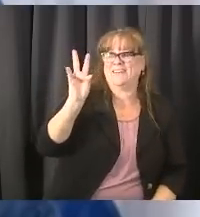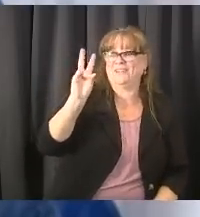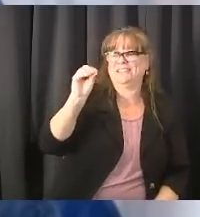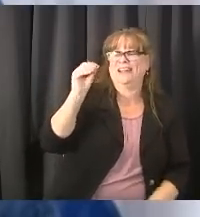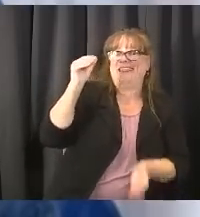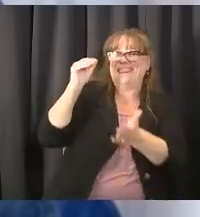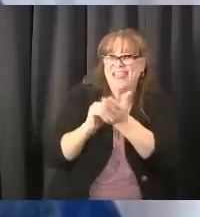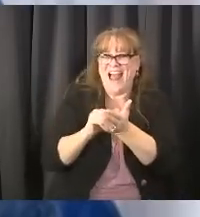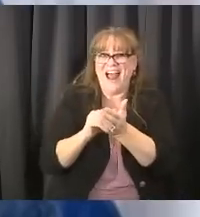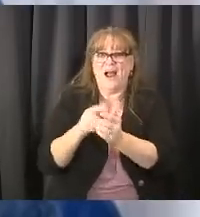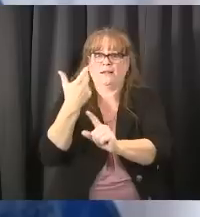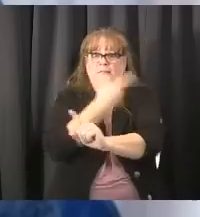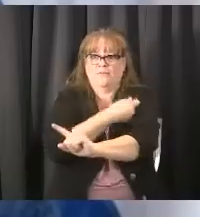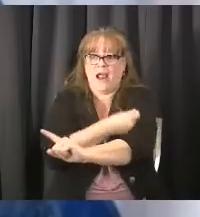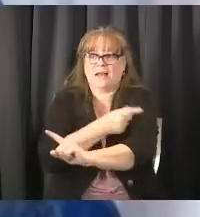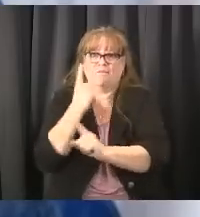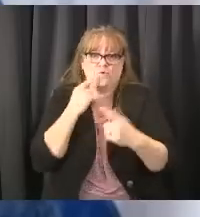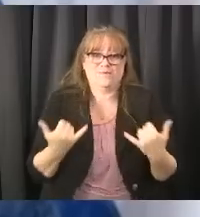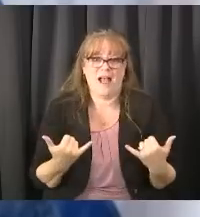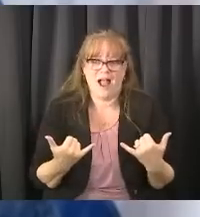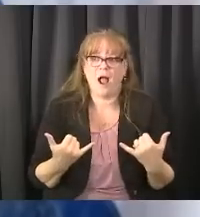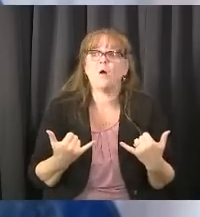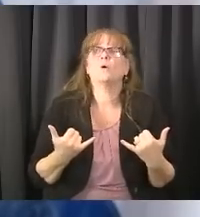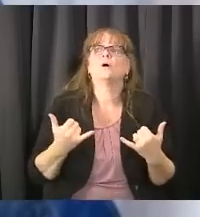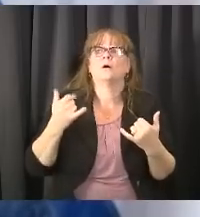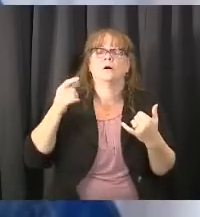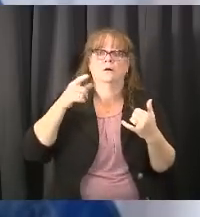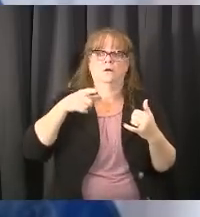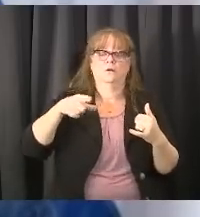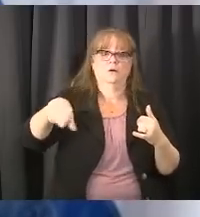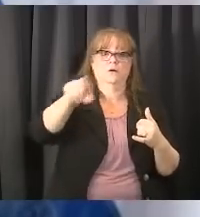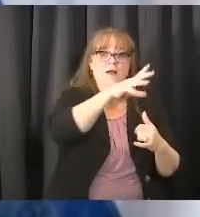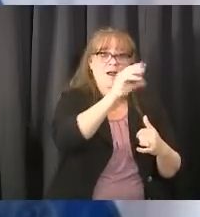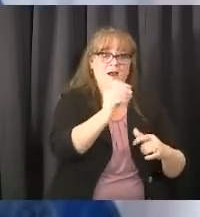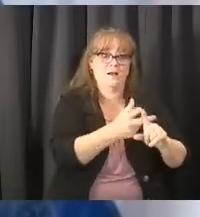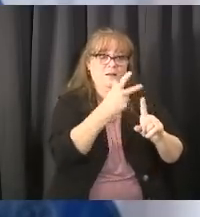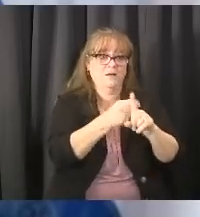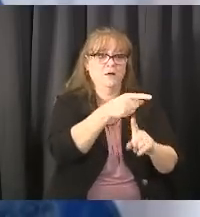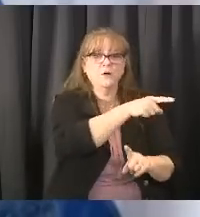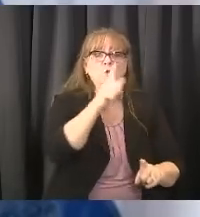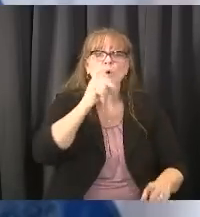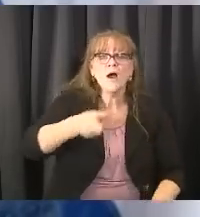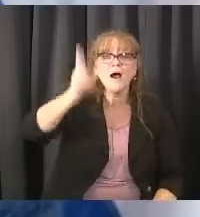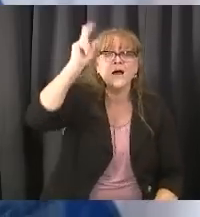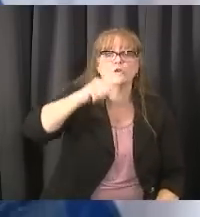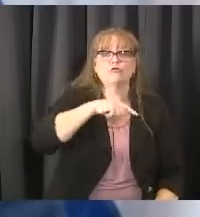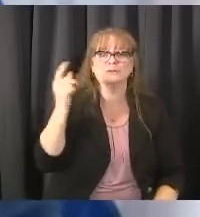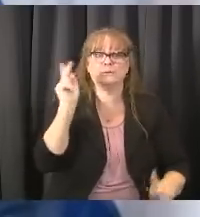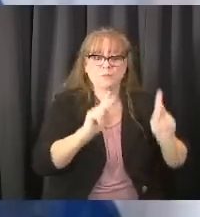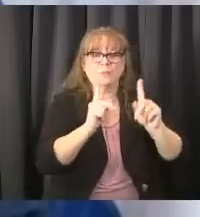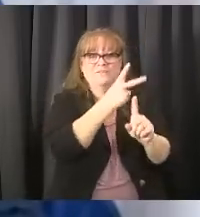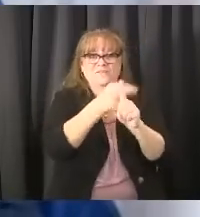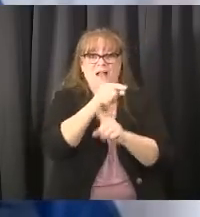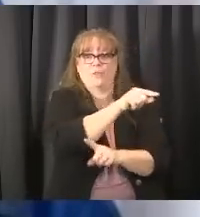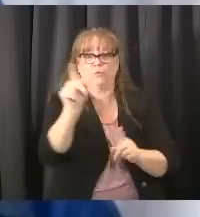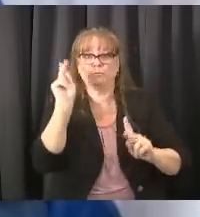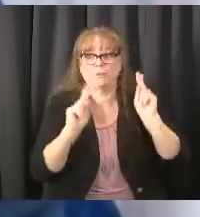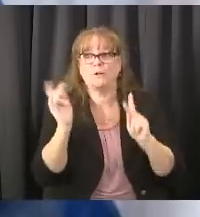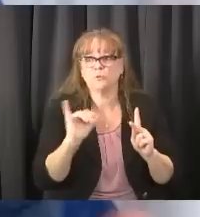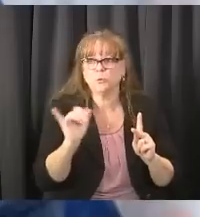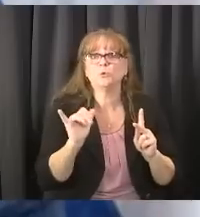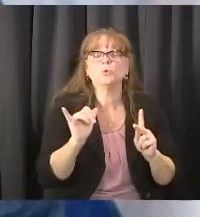highest risk of dying or being hospitalized from COVID-19 in our state, working with our partners. And that's before we can distribute